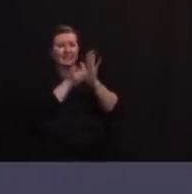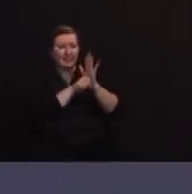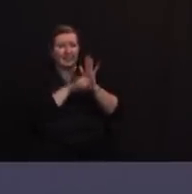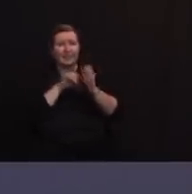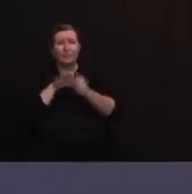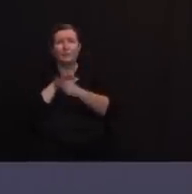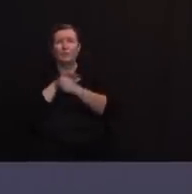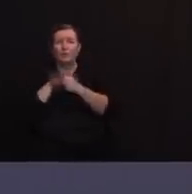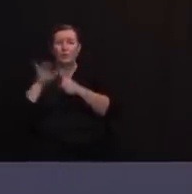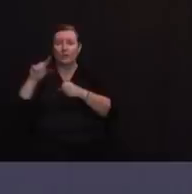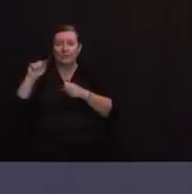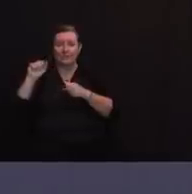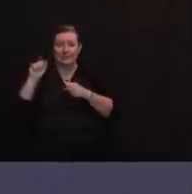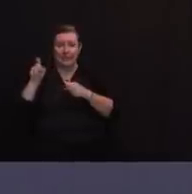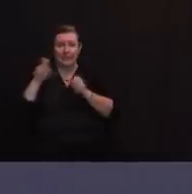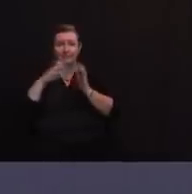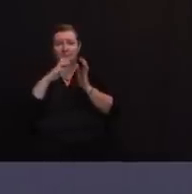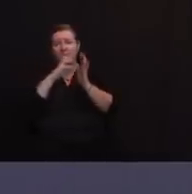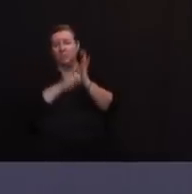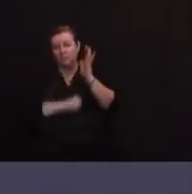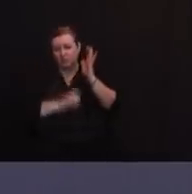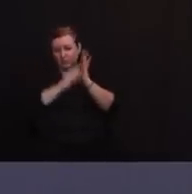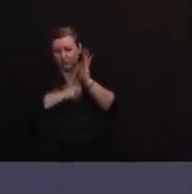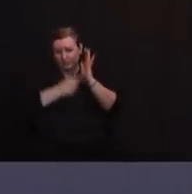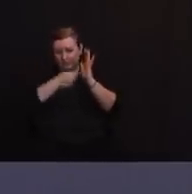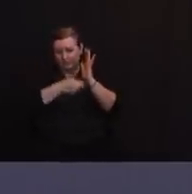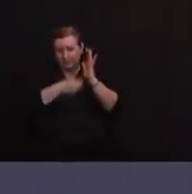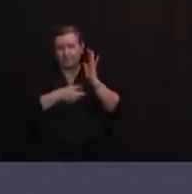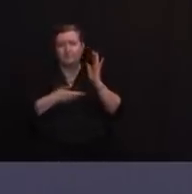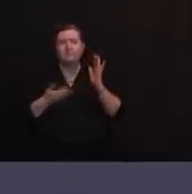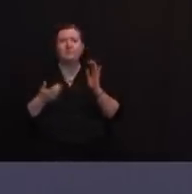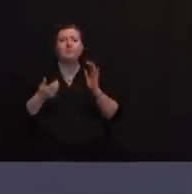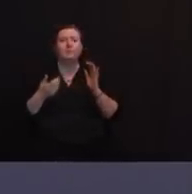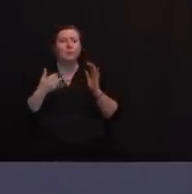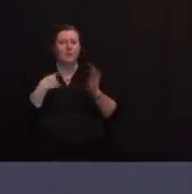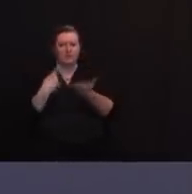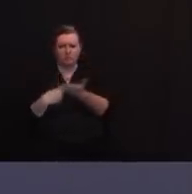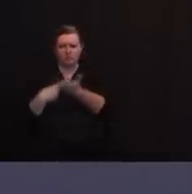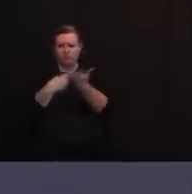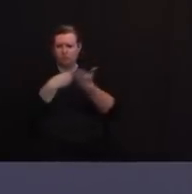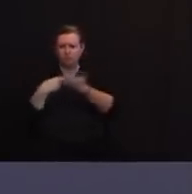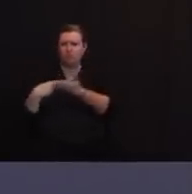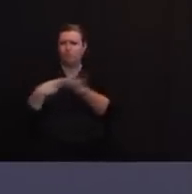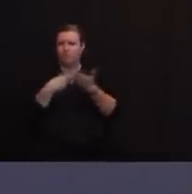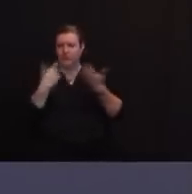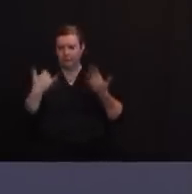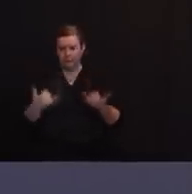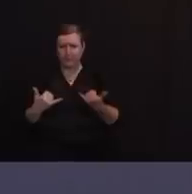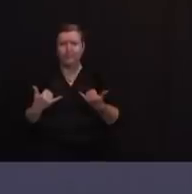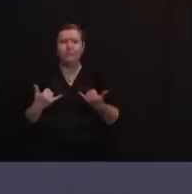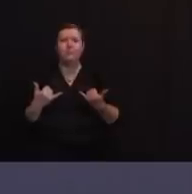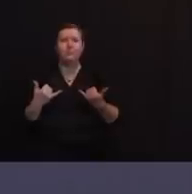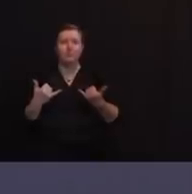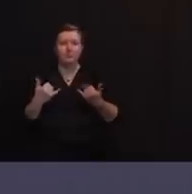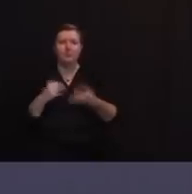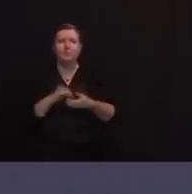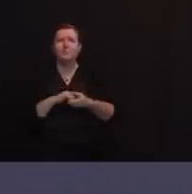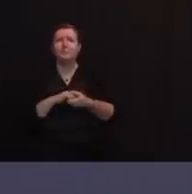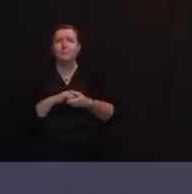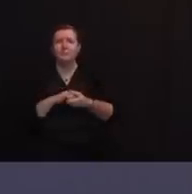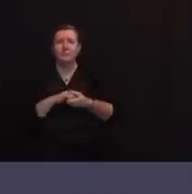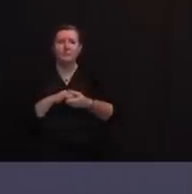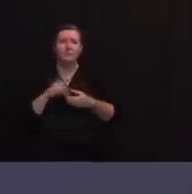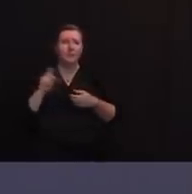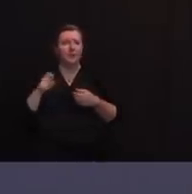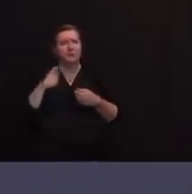to a lot of states, including ours, I think that's now back on the table. And I think it would be a mistake for us not to acknowledge that